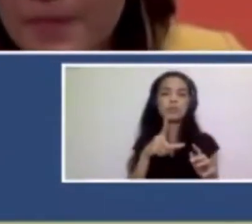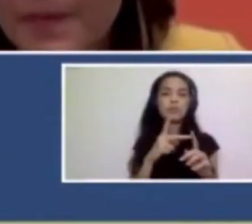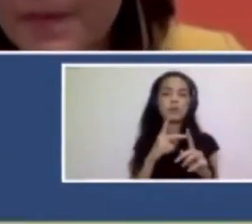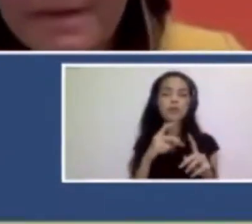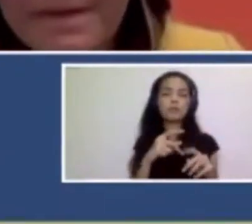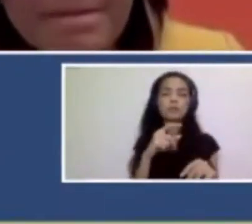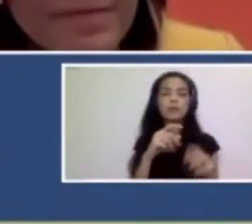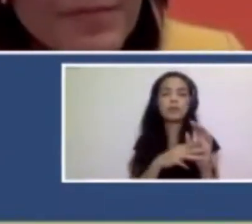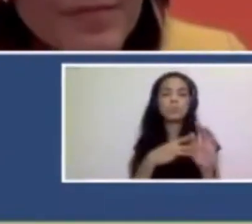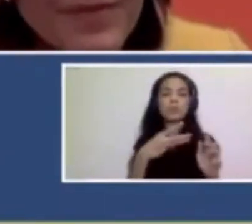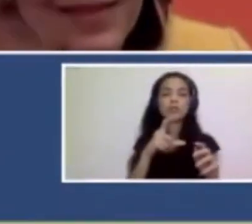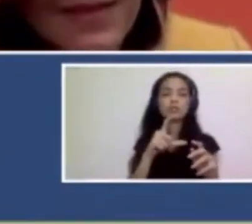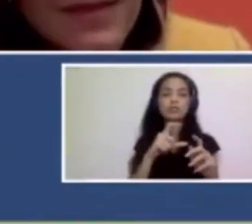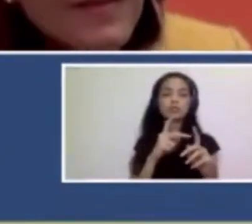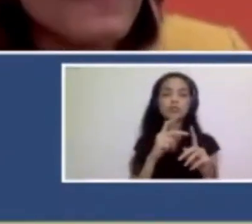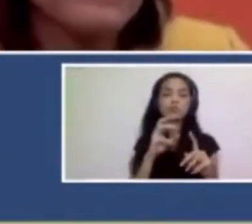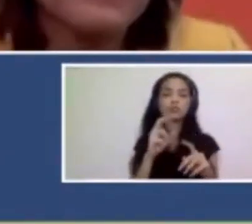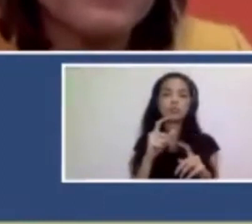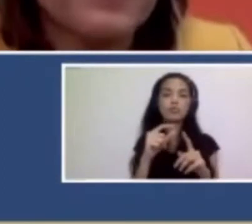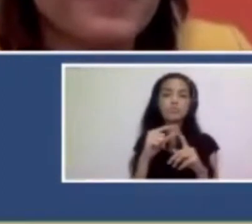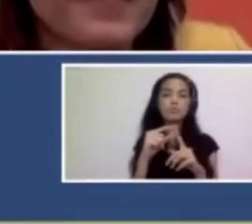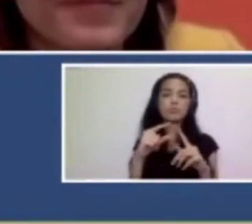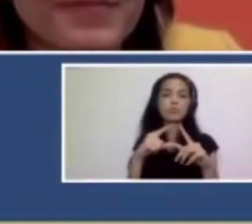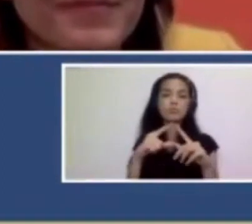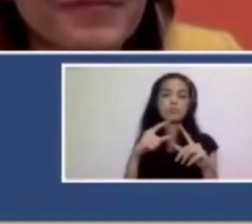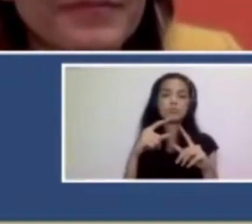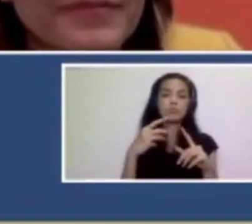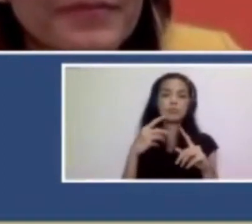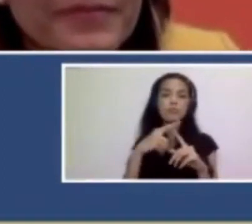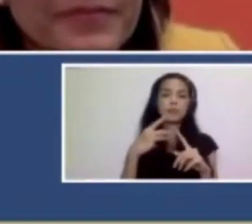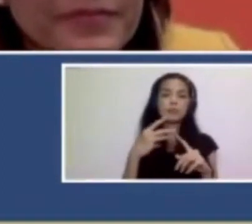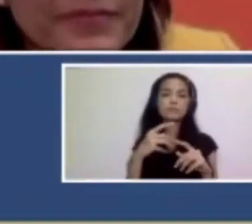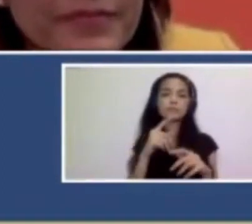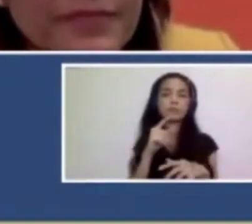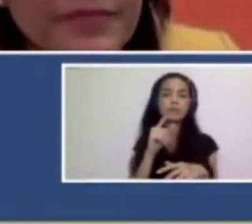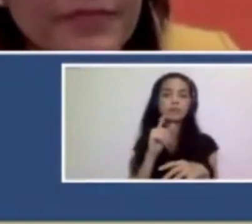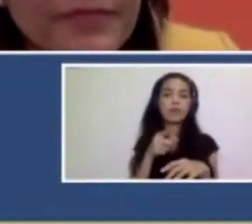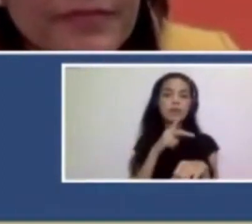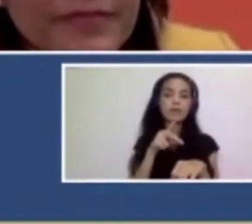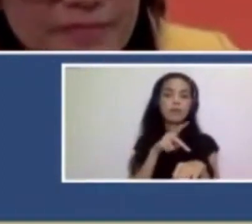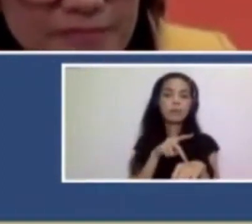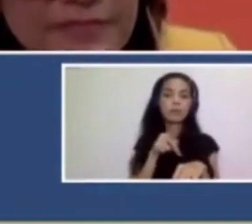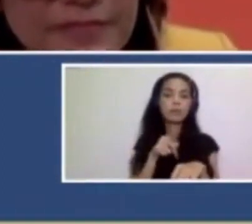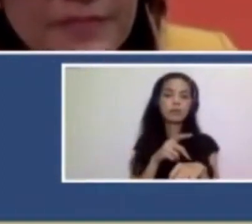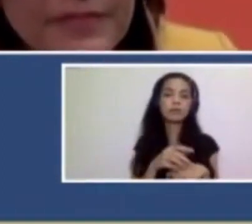I mentioned your name quite right. From University of the Philippines in Philippines.